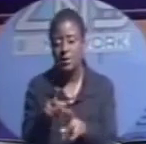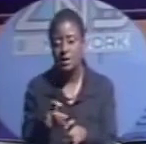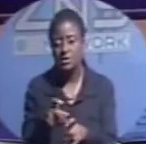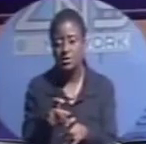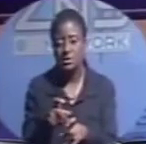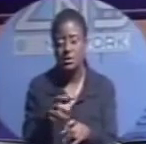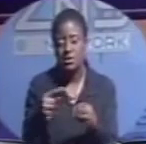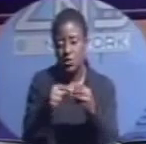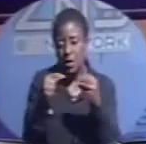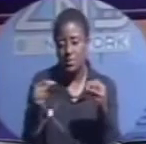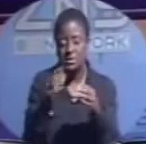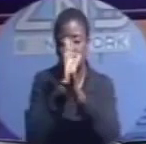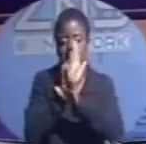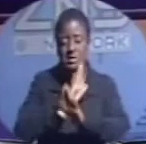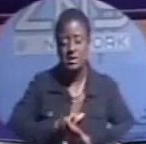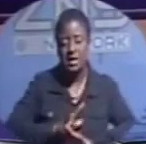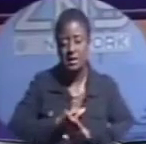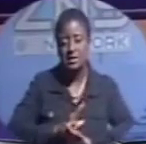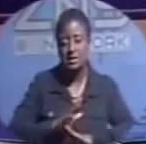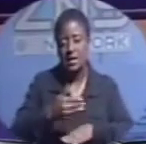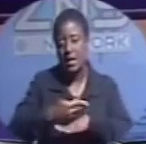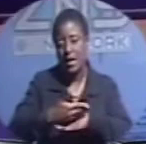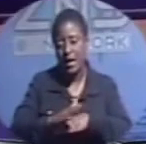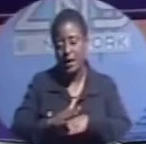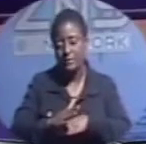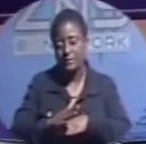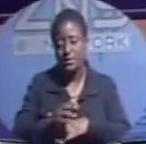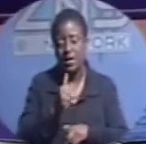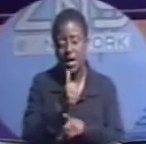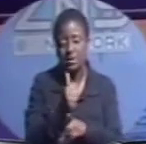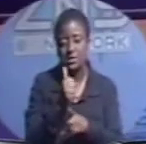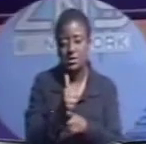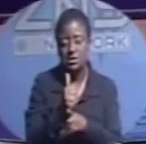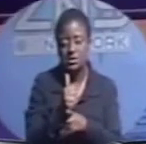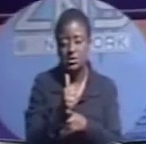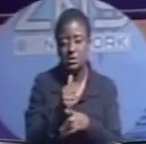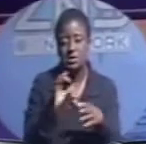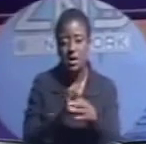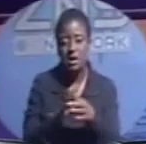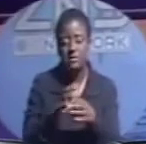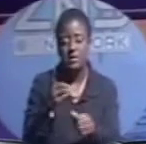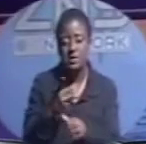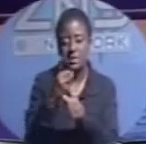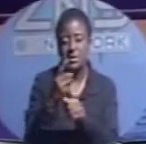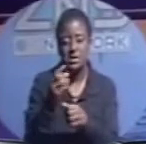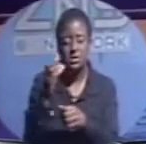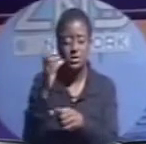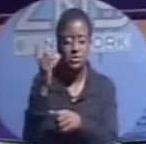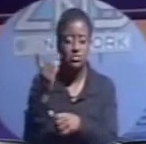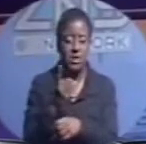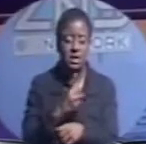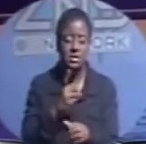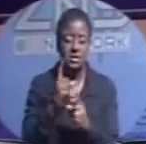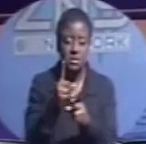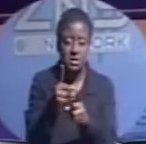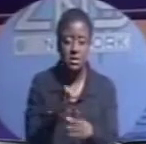Deputy Director of Public Prosecutions Cheryl Grant Bethel concerning what she characterized as, quote,